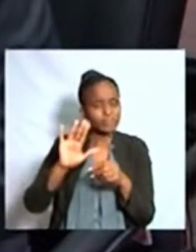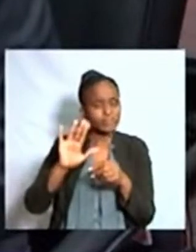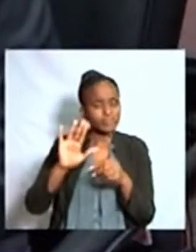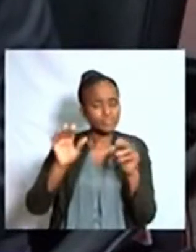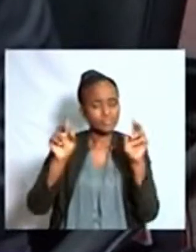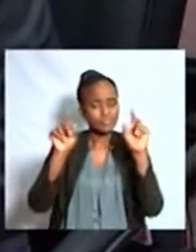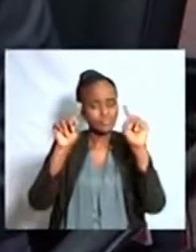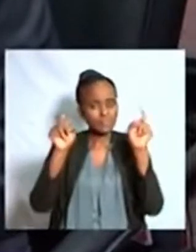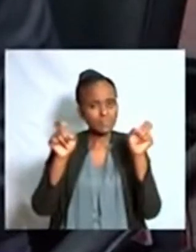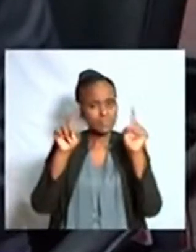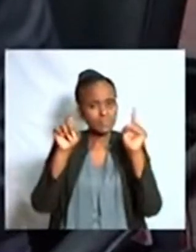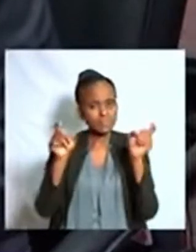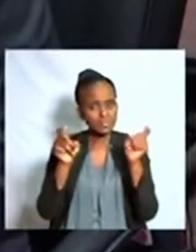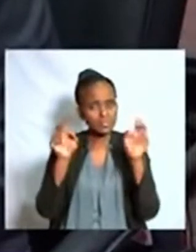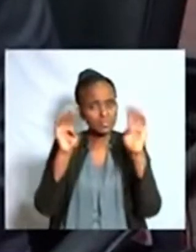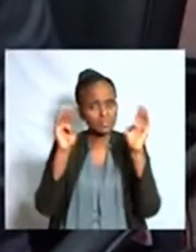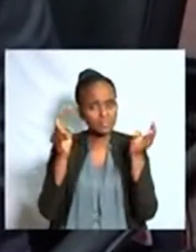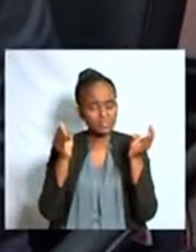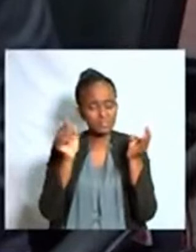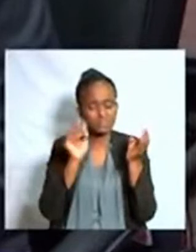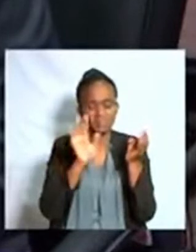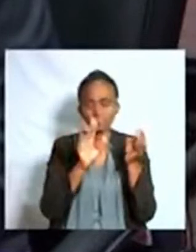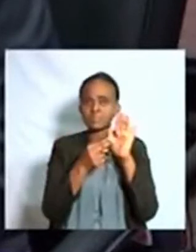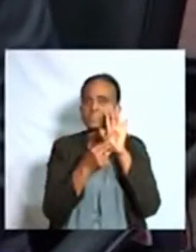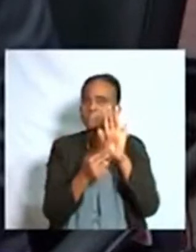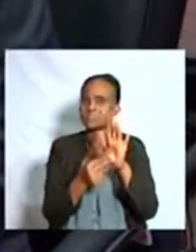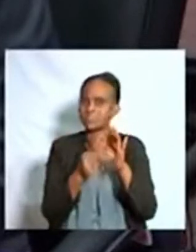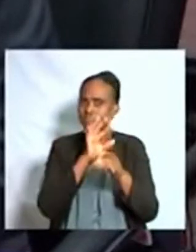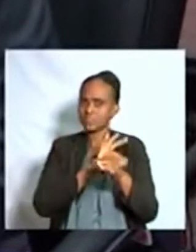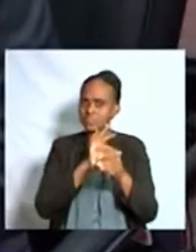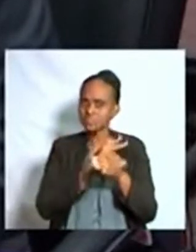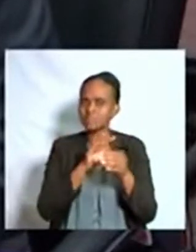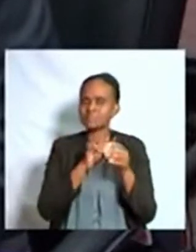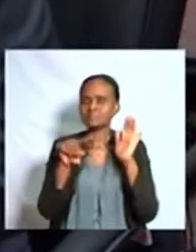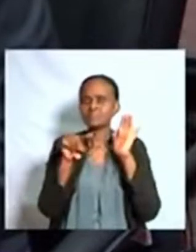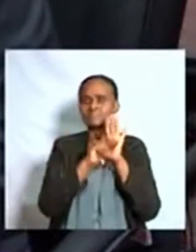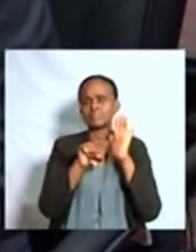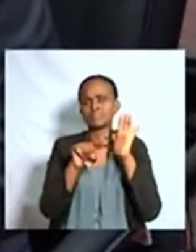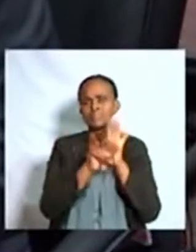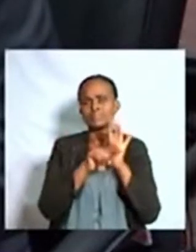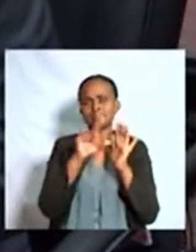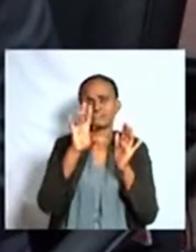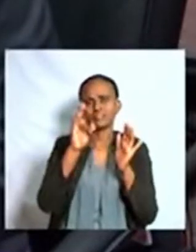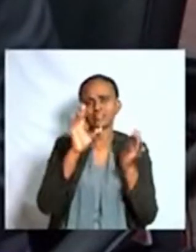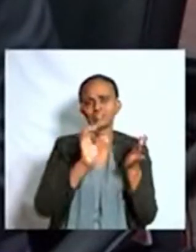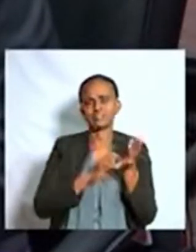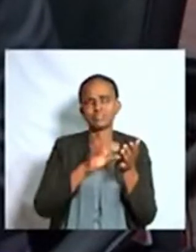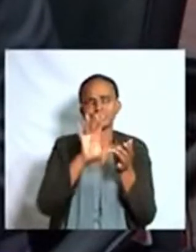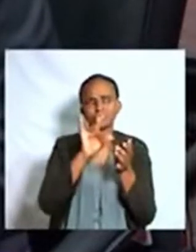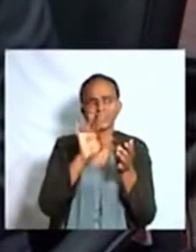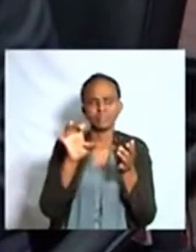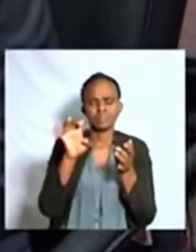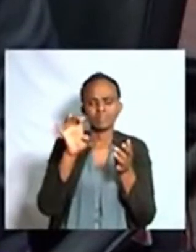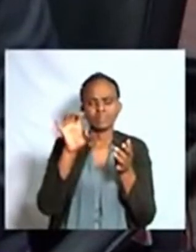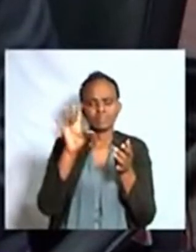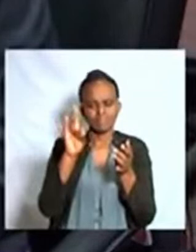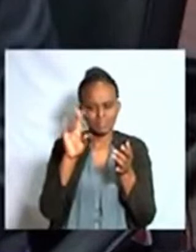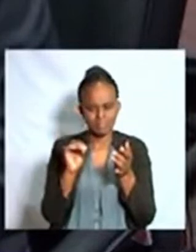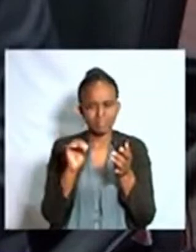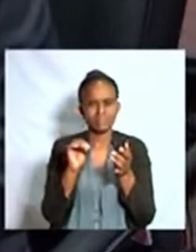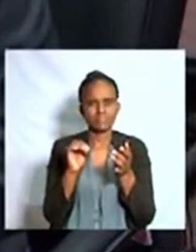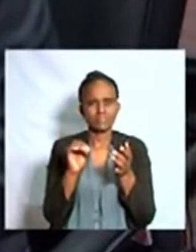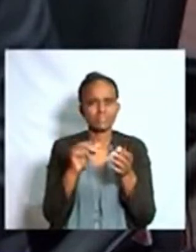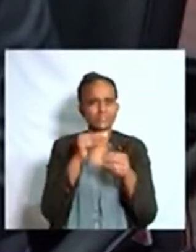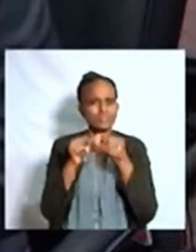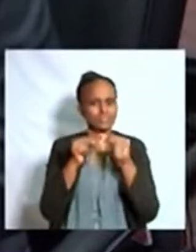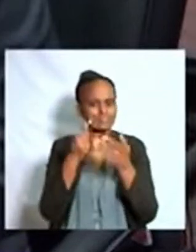the brackets there for the income, you have indicated negative 7,870. what